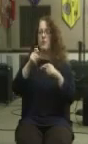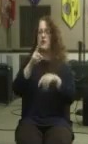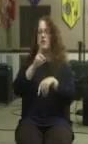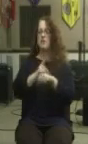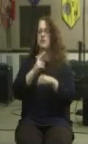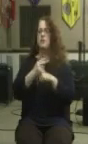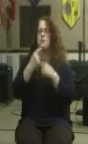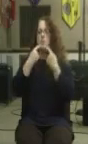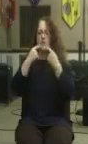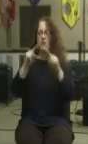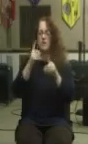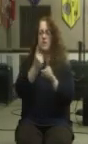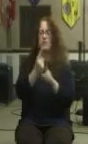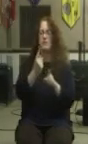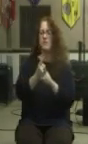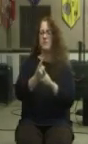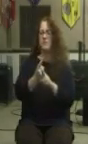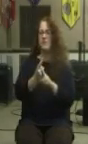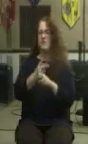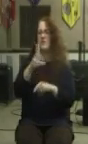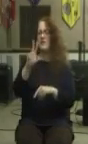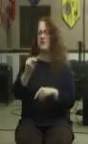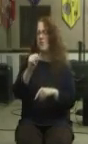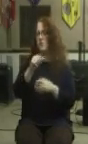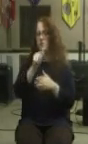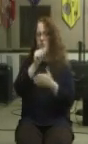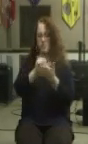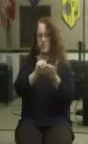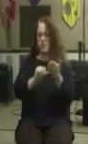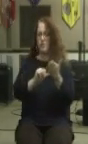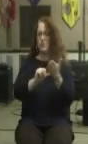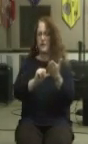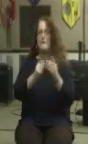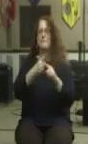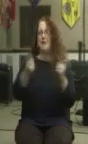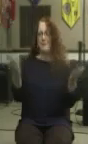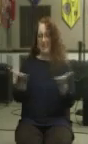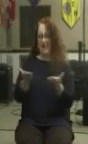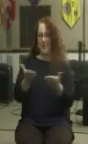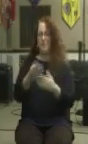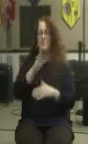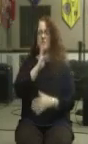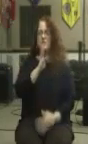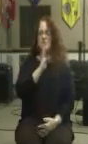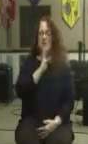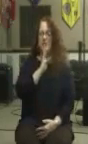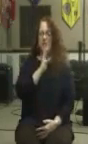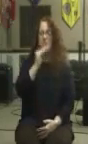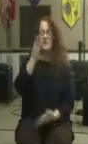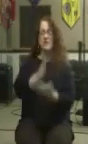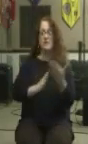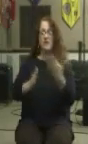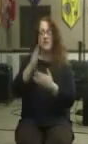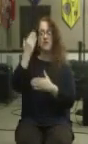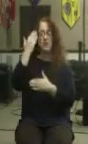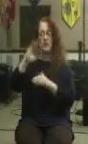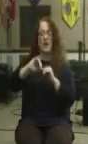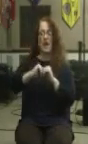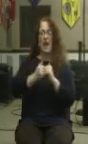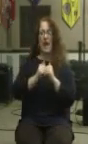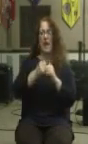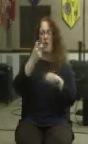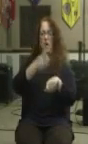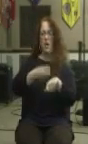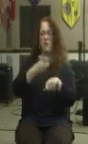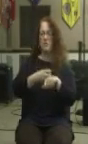tongue so I can pronounce things right. I got no surgery, but I'm here before you speaking. Some